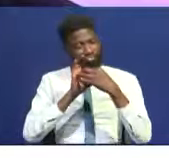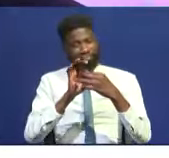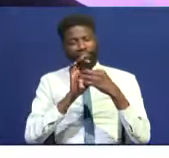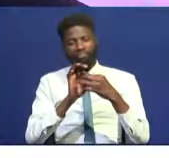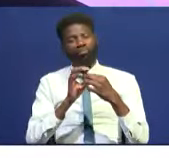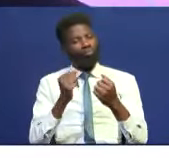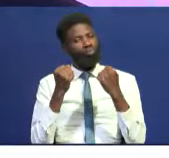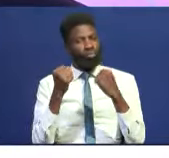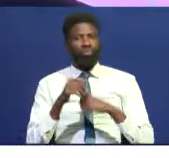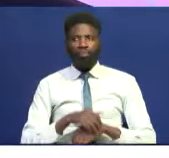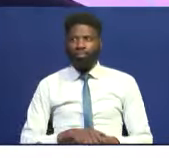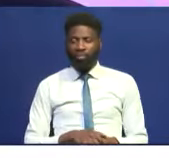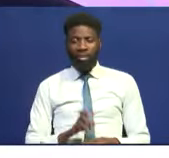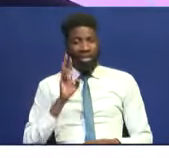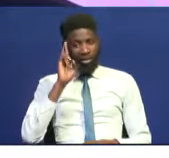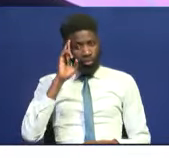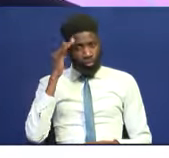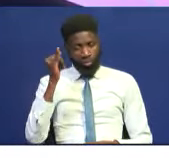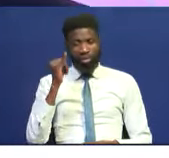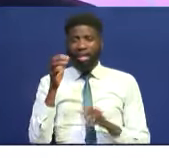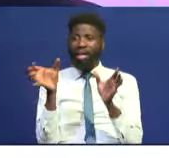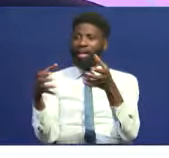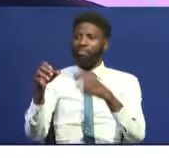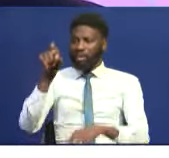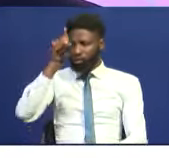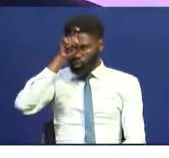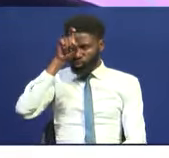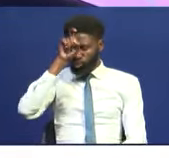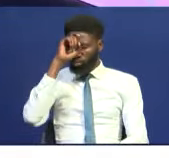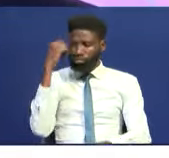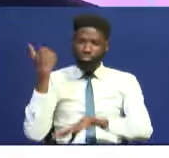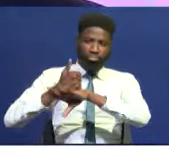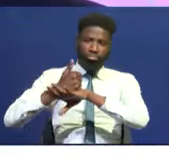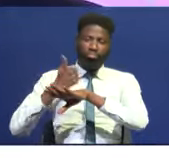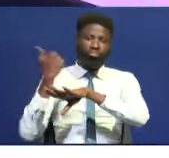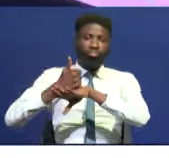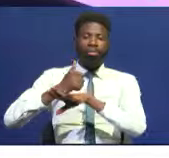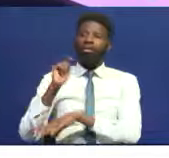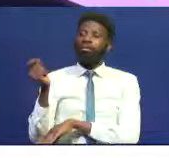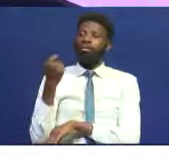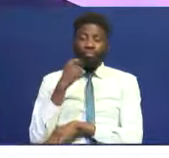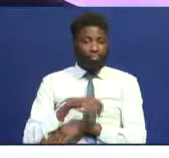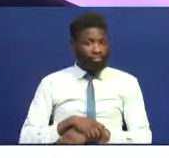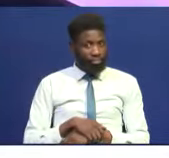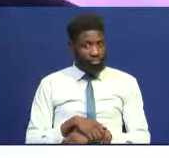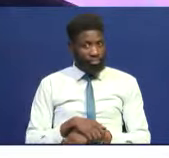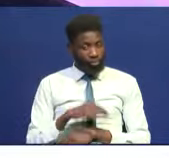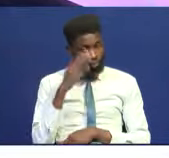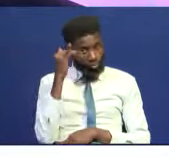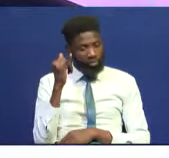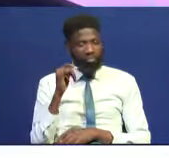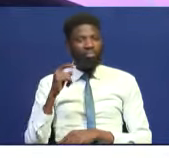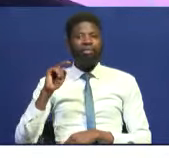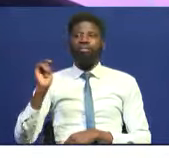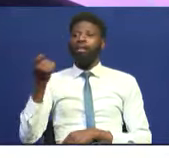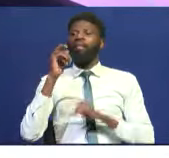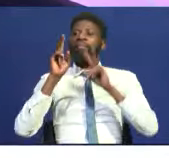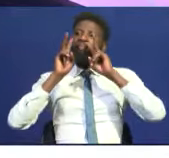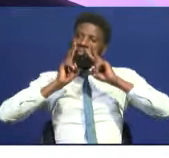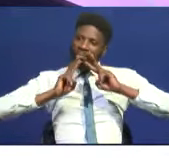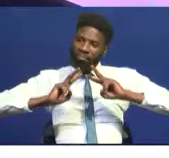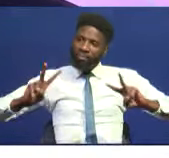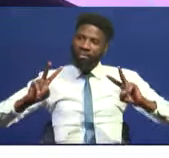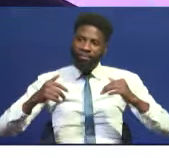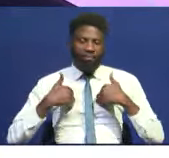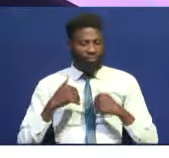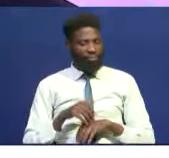of the reason why Egyptian companies are investing in Kenya is because of our stability,